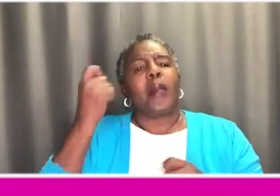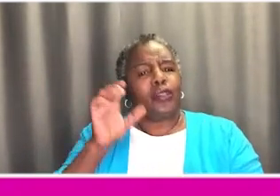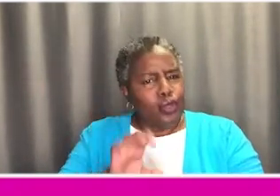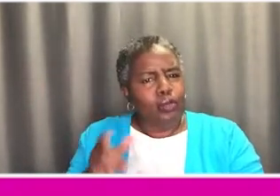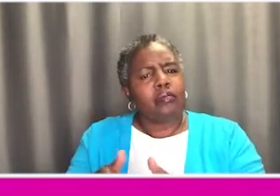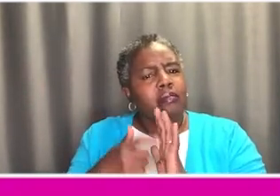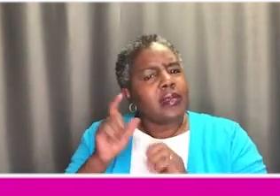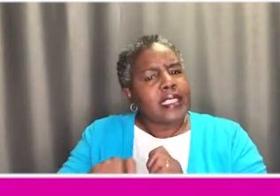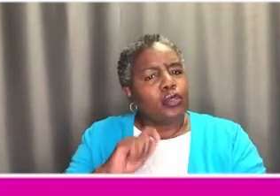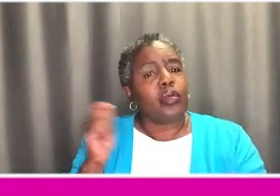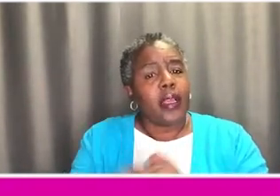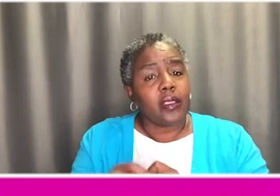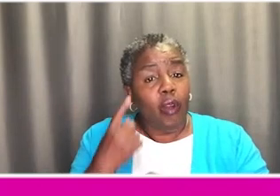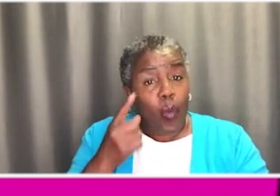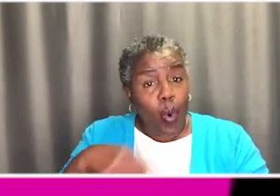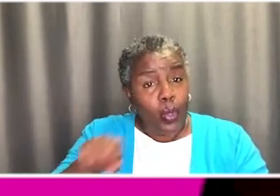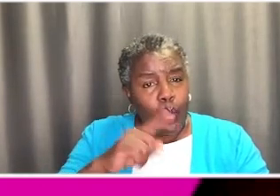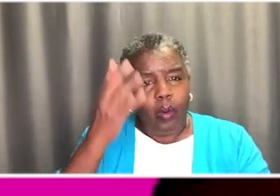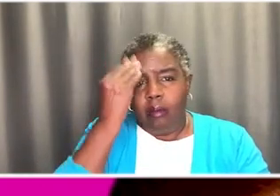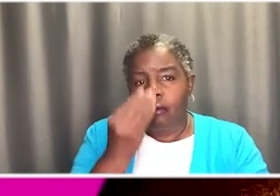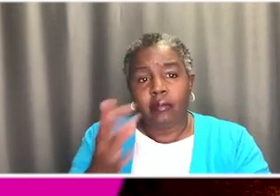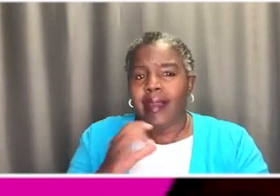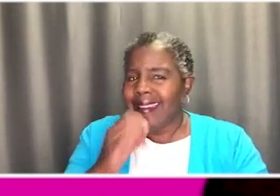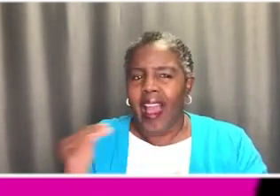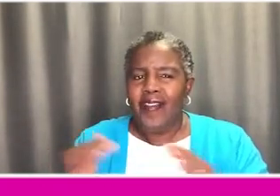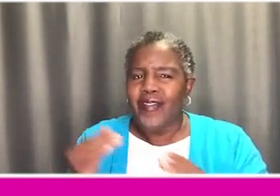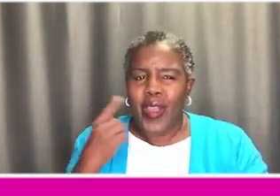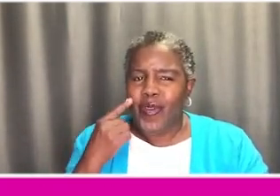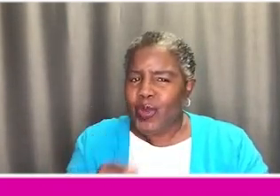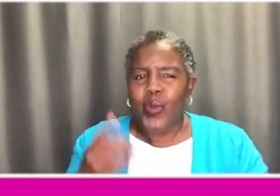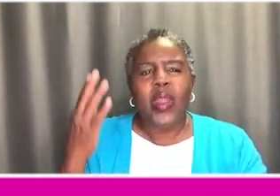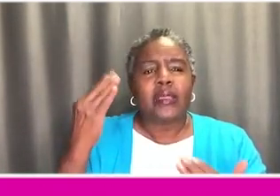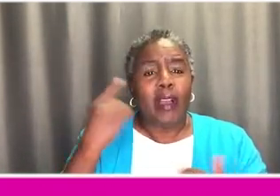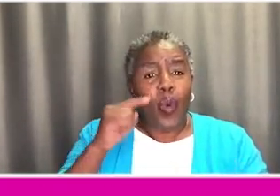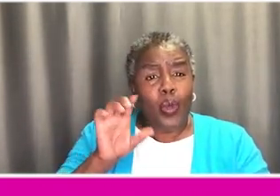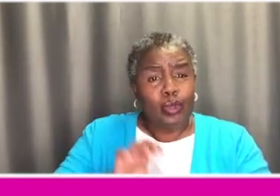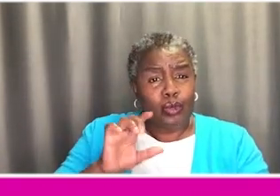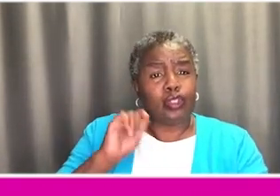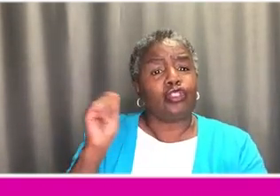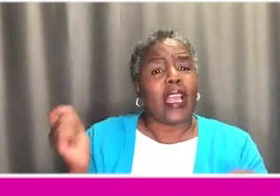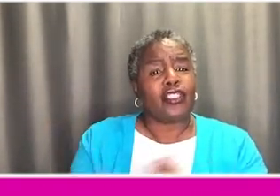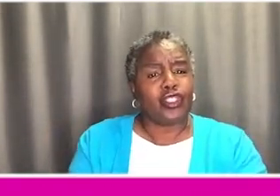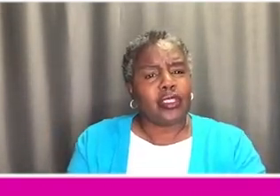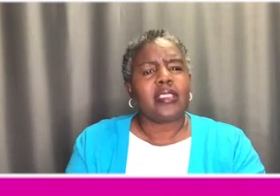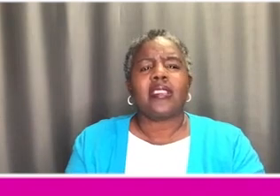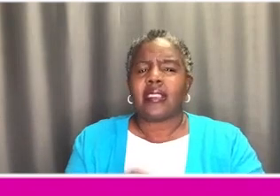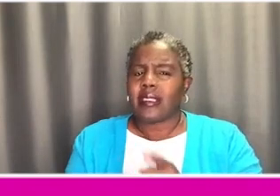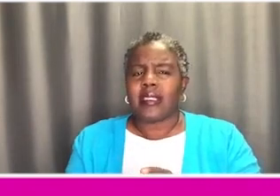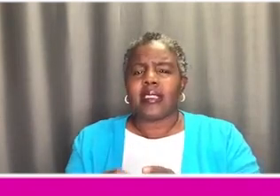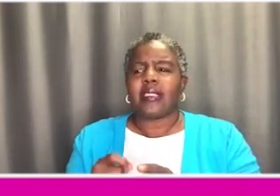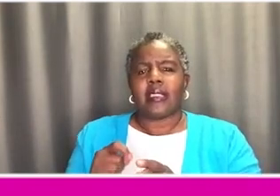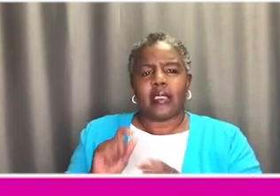change. I say to you, it is not fair for you to expect the church to adjust, to change